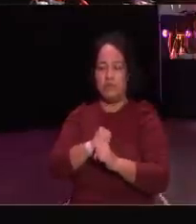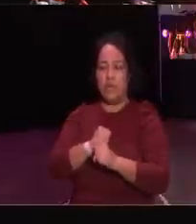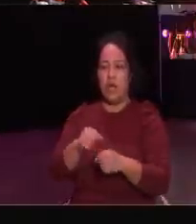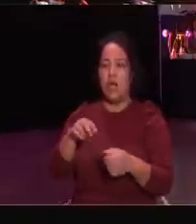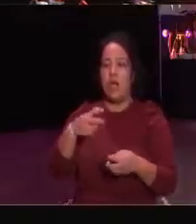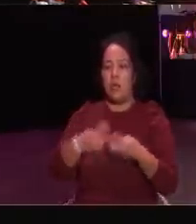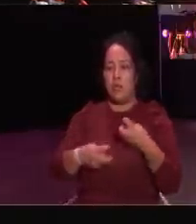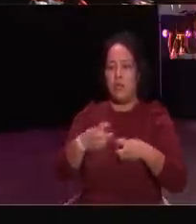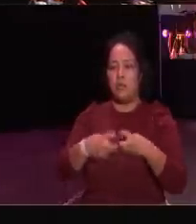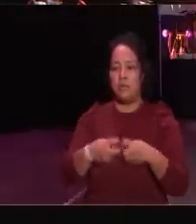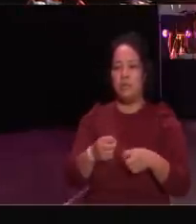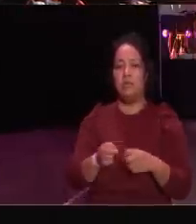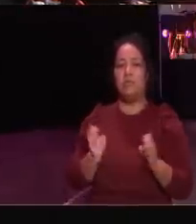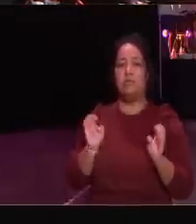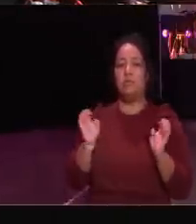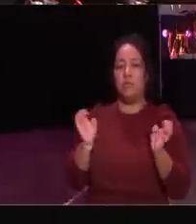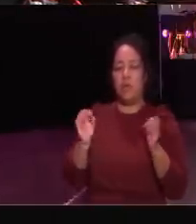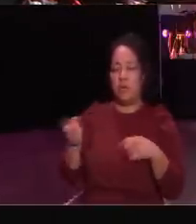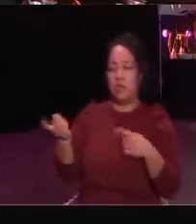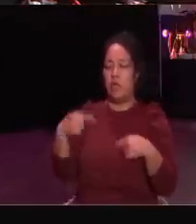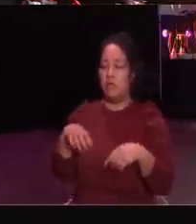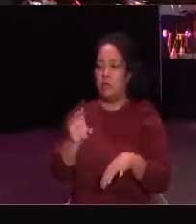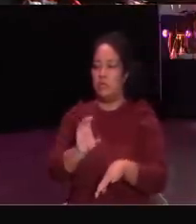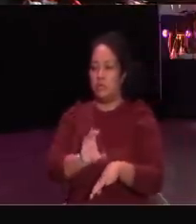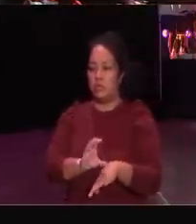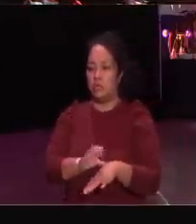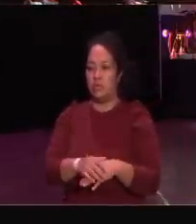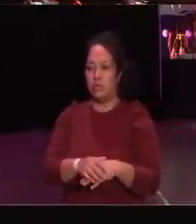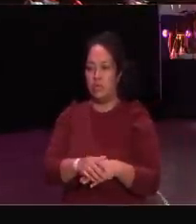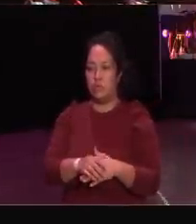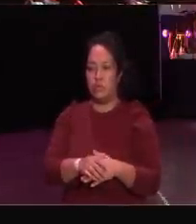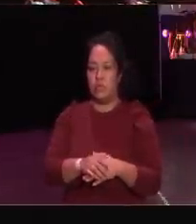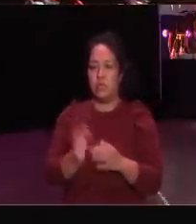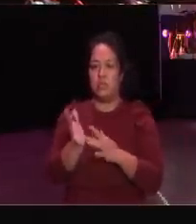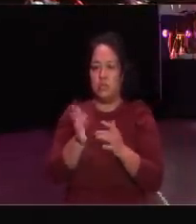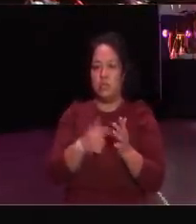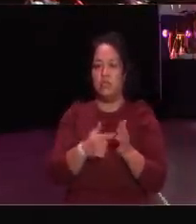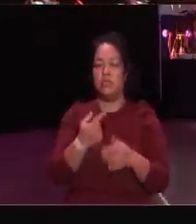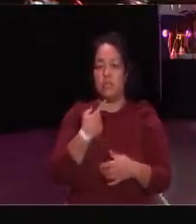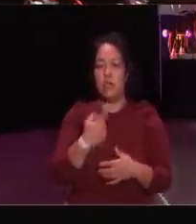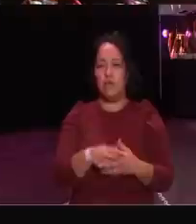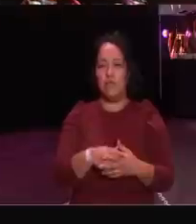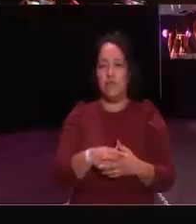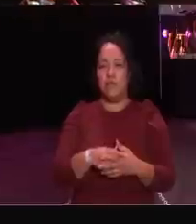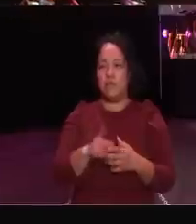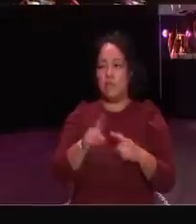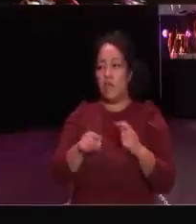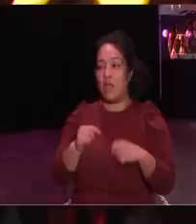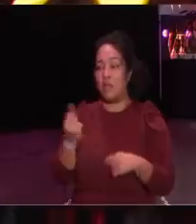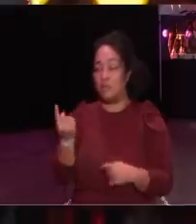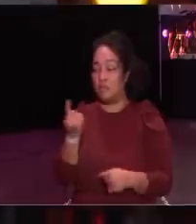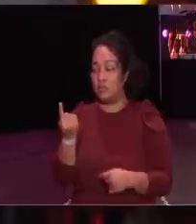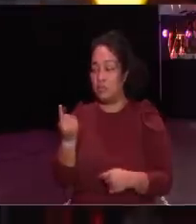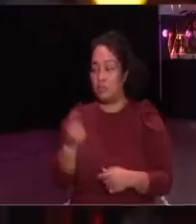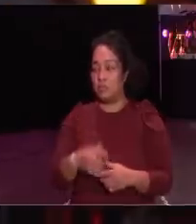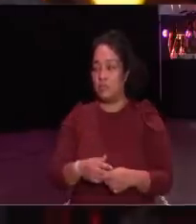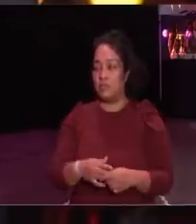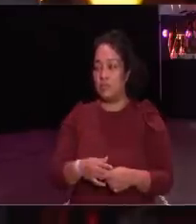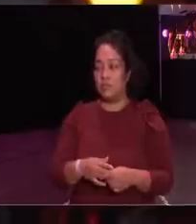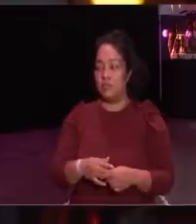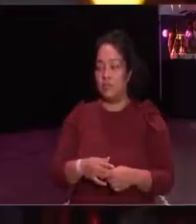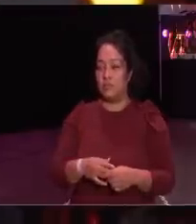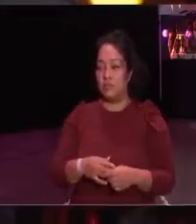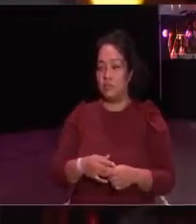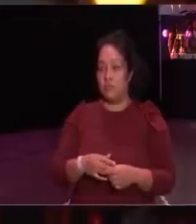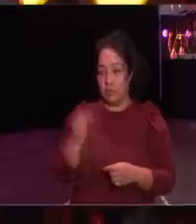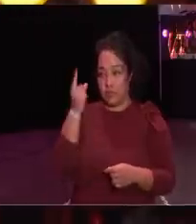to the church. Jesús le dijo, Jesus said, ustedes solos no pueden. You can't do it alone. ¿Entiendes, iglesia?